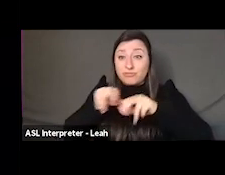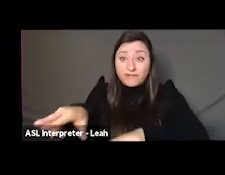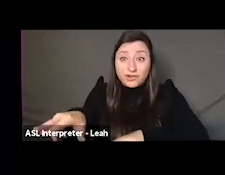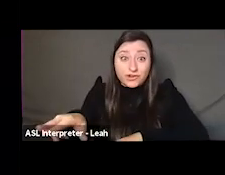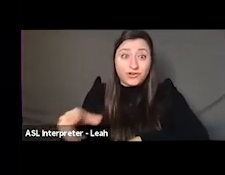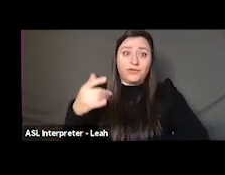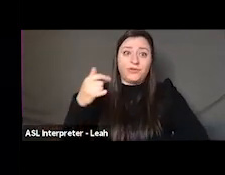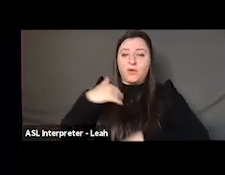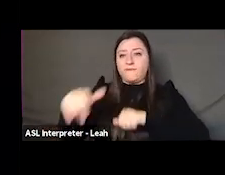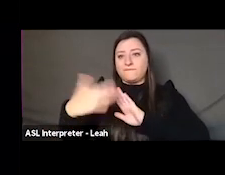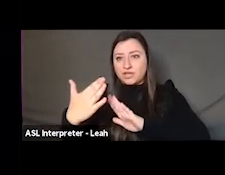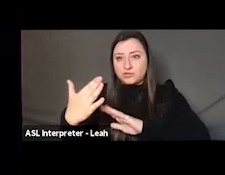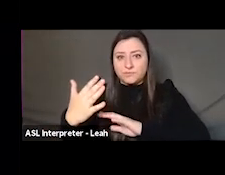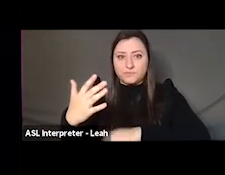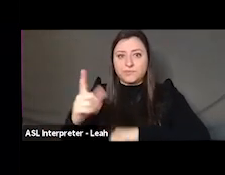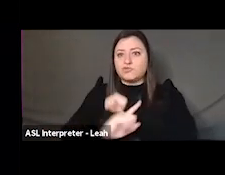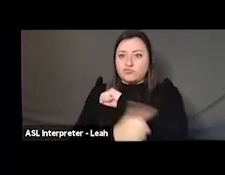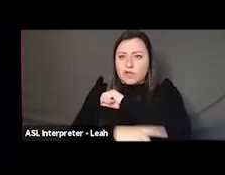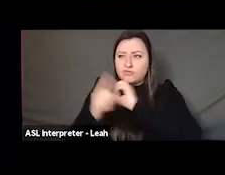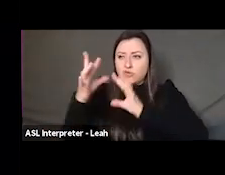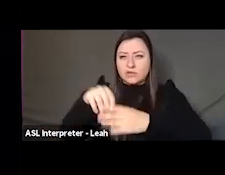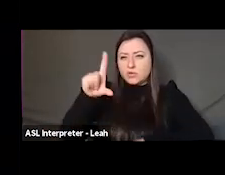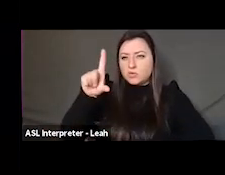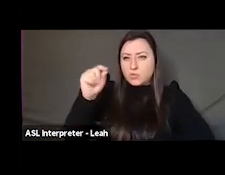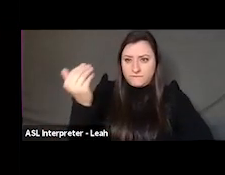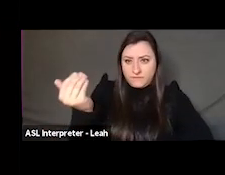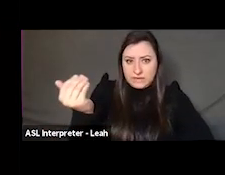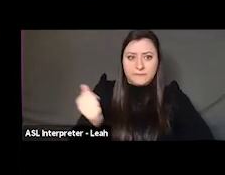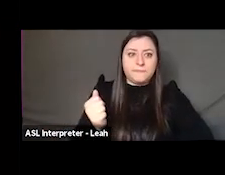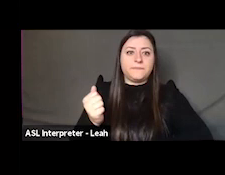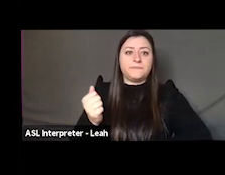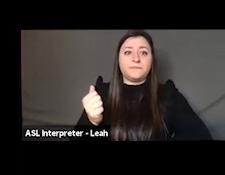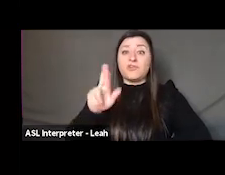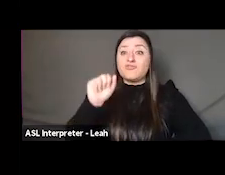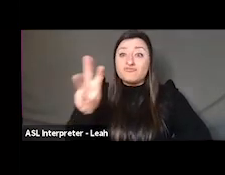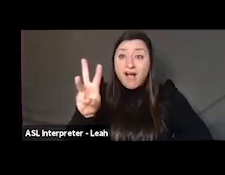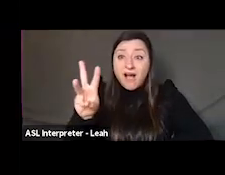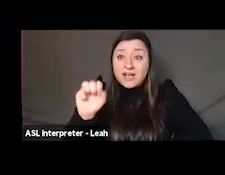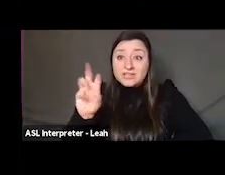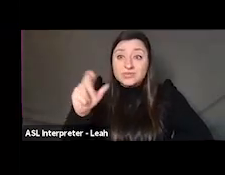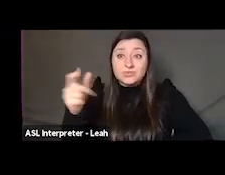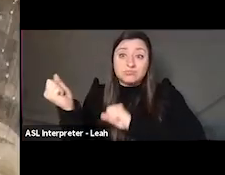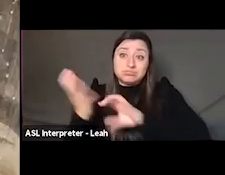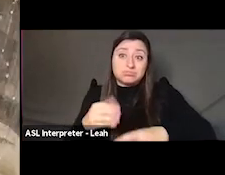in 2015. Dumping raw sewage directly into the river.